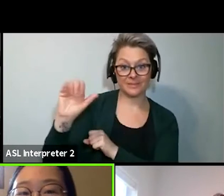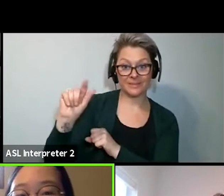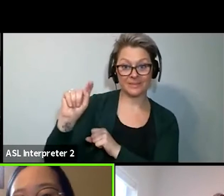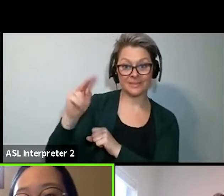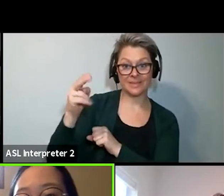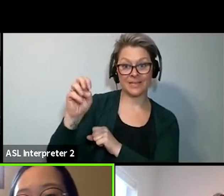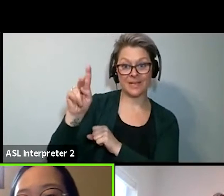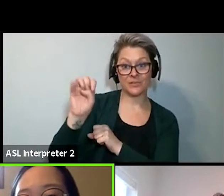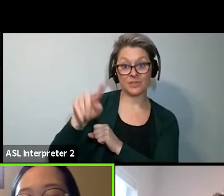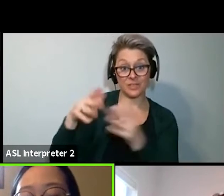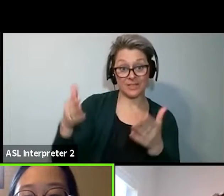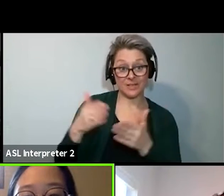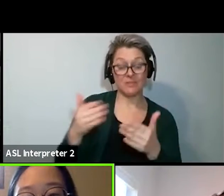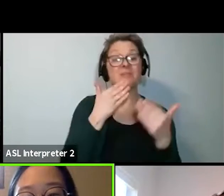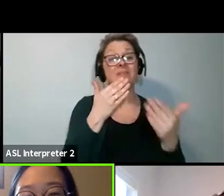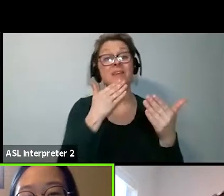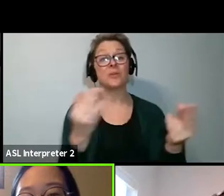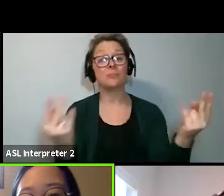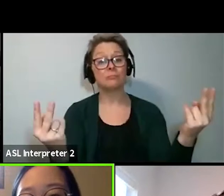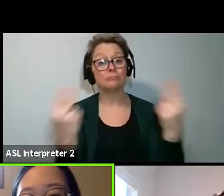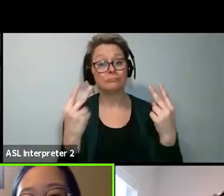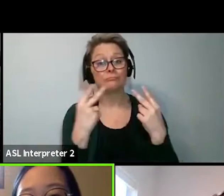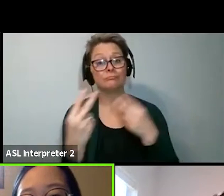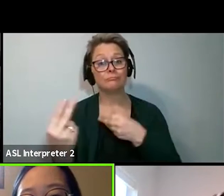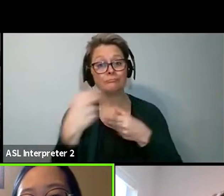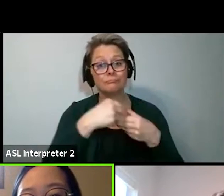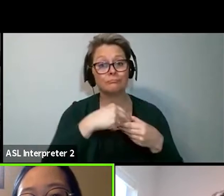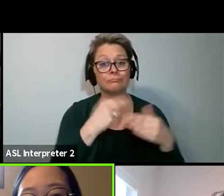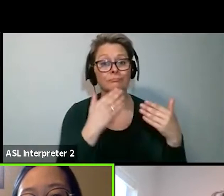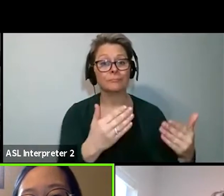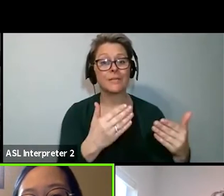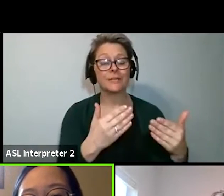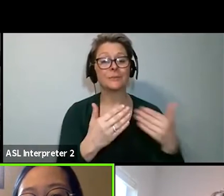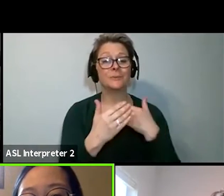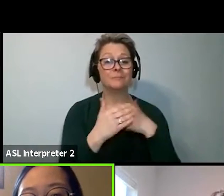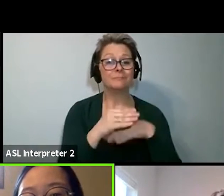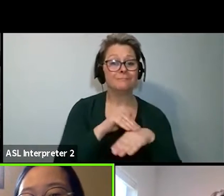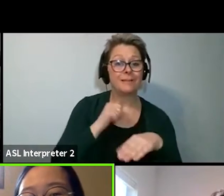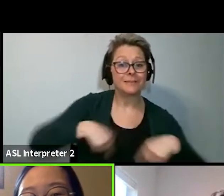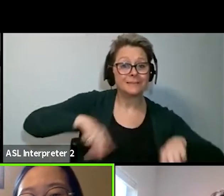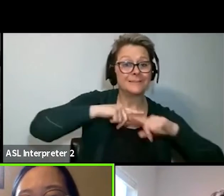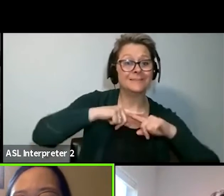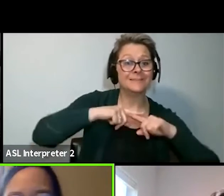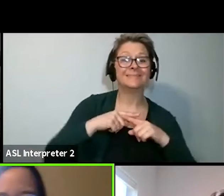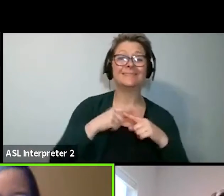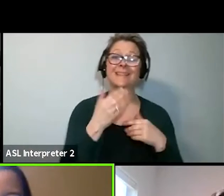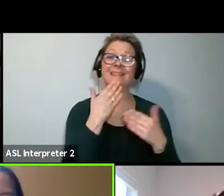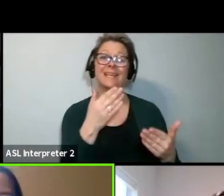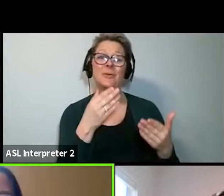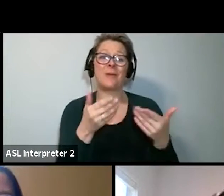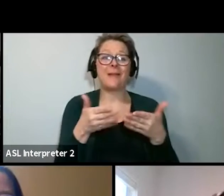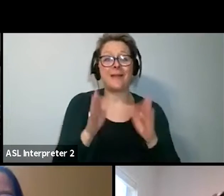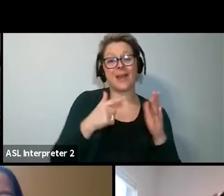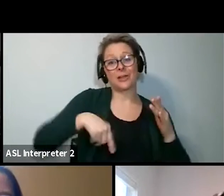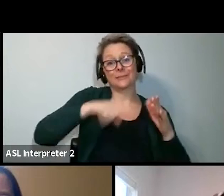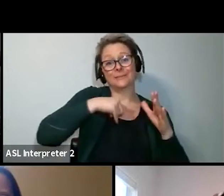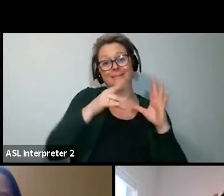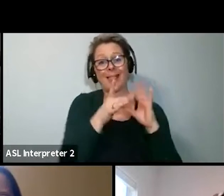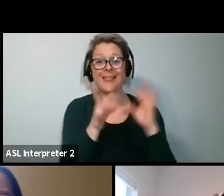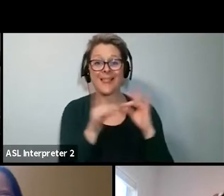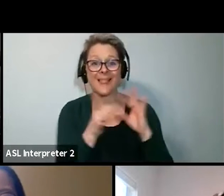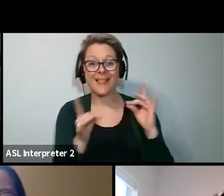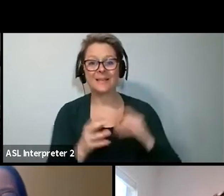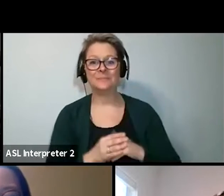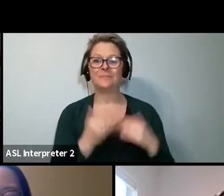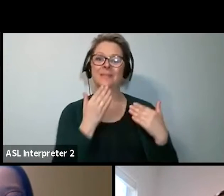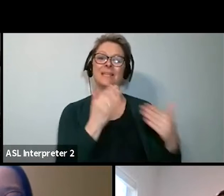for being here and having us again and just letting us say things. Thank you very much,